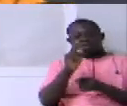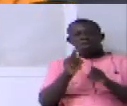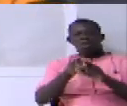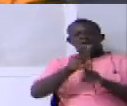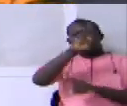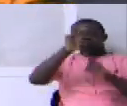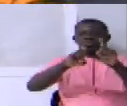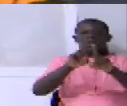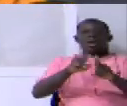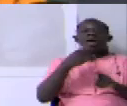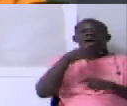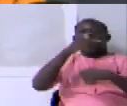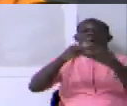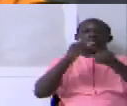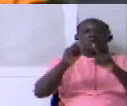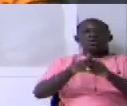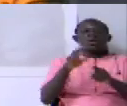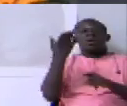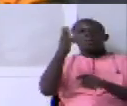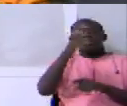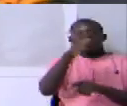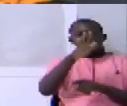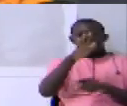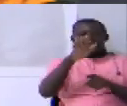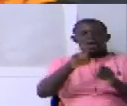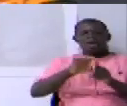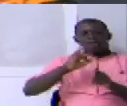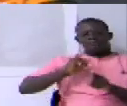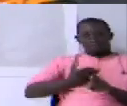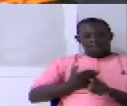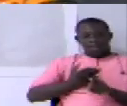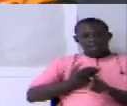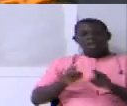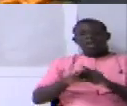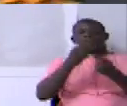not female prisoners were beaten. I want to know